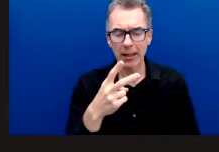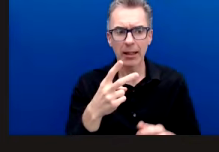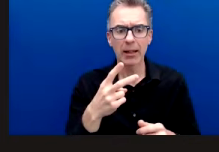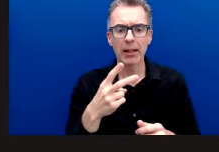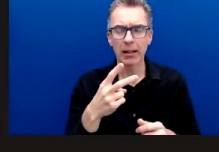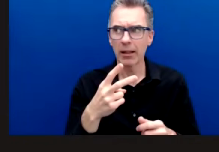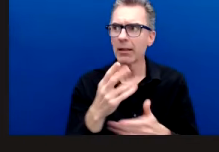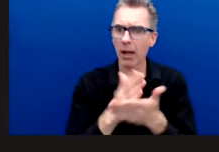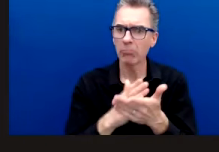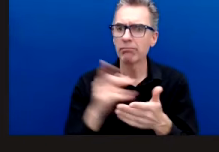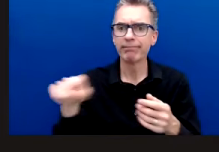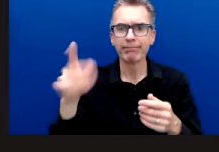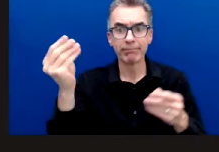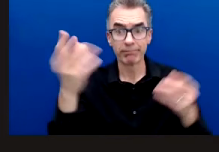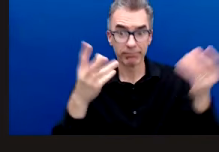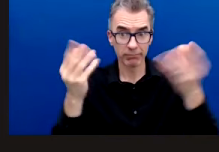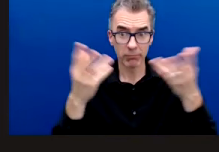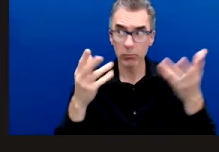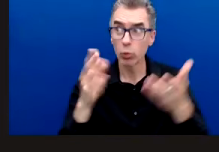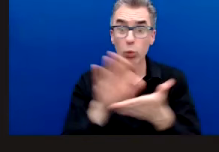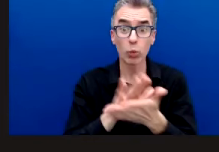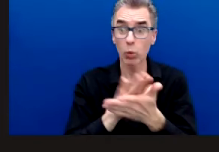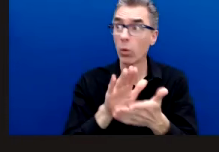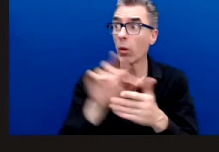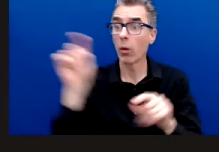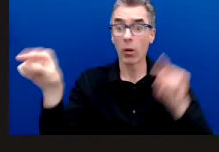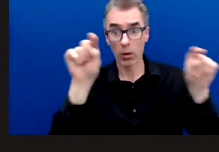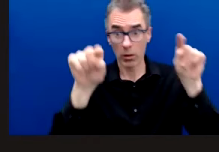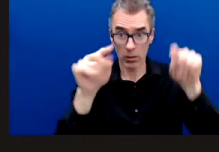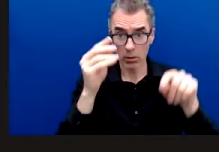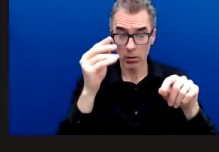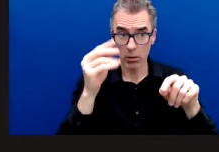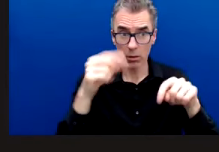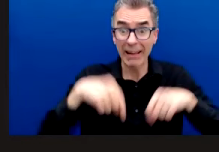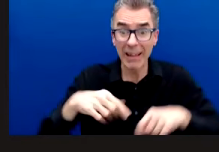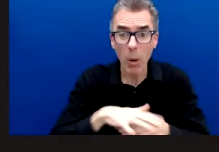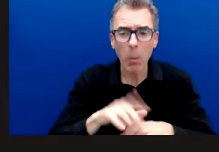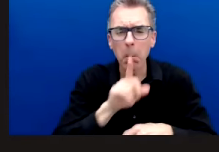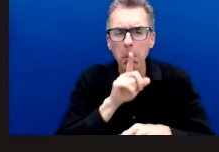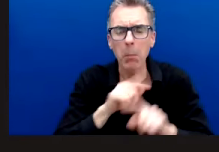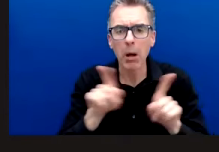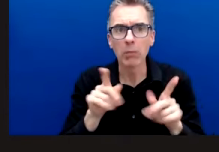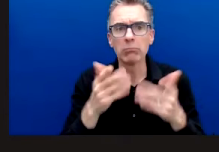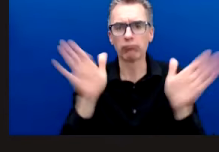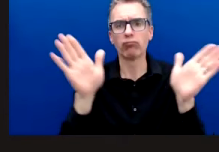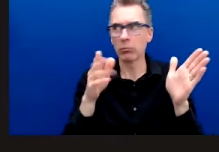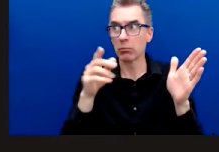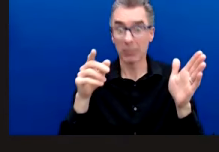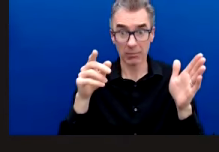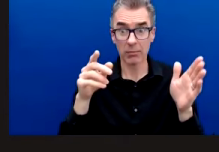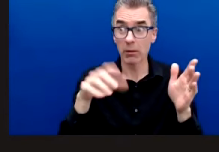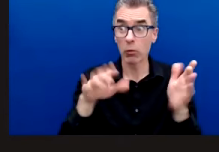has been shared with us where schools have been made aware of certain events and certain issues, and nothing